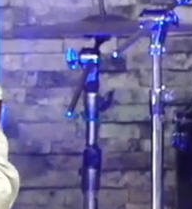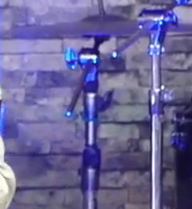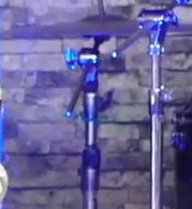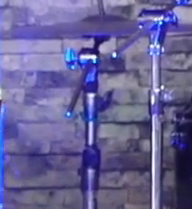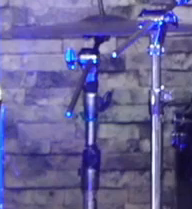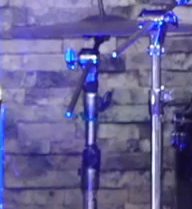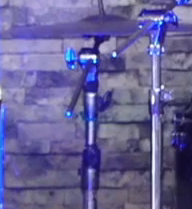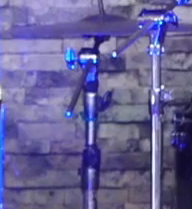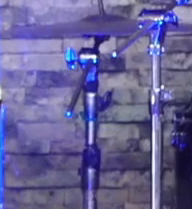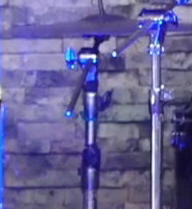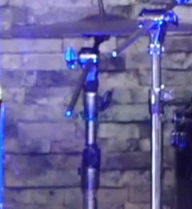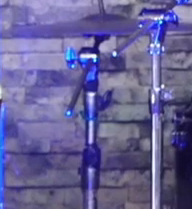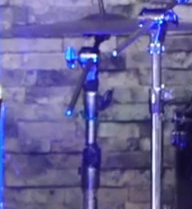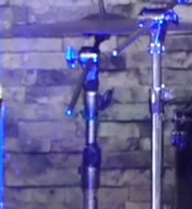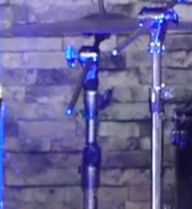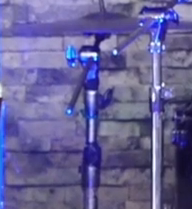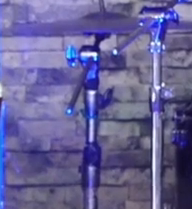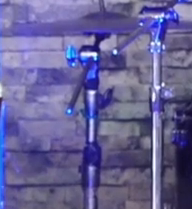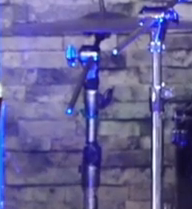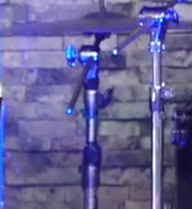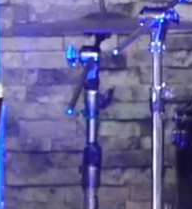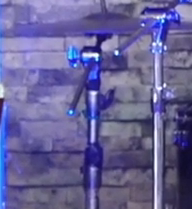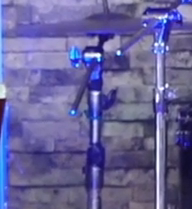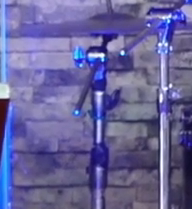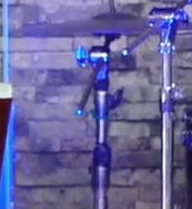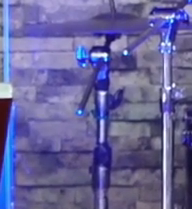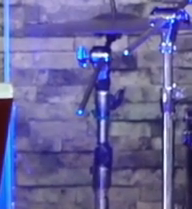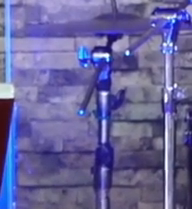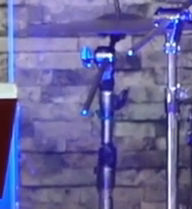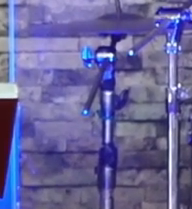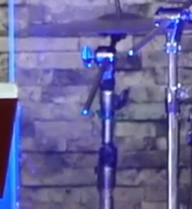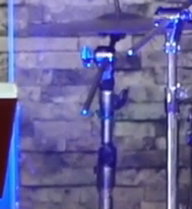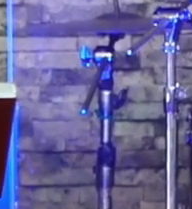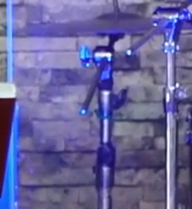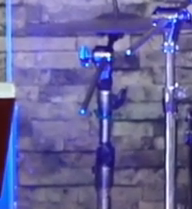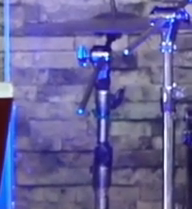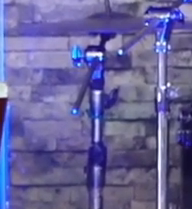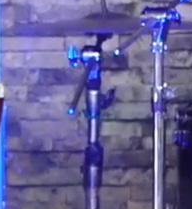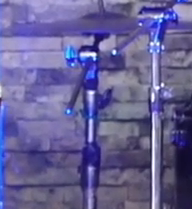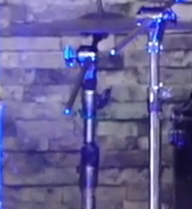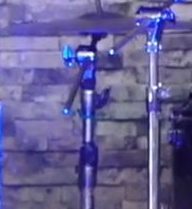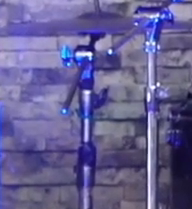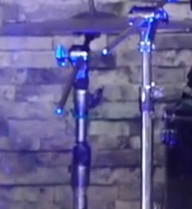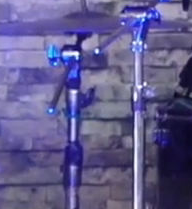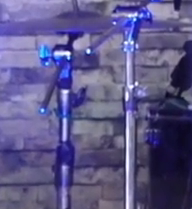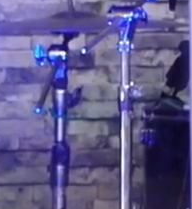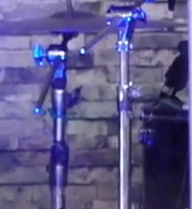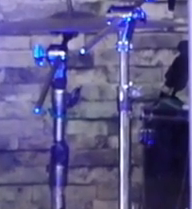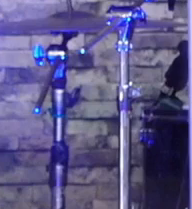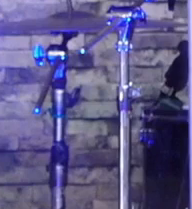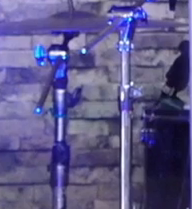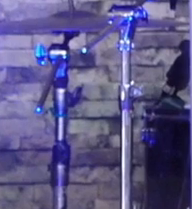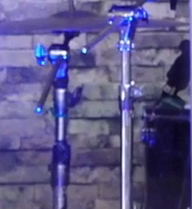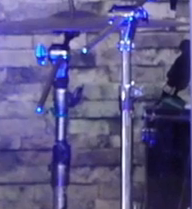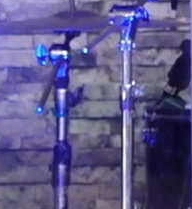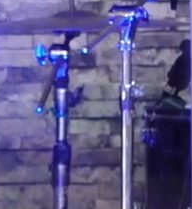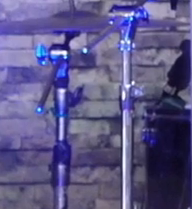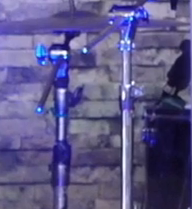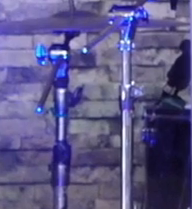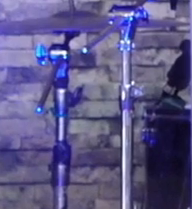as Christians we have been entrusted with the gospel and God has given us